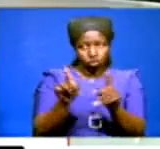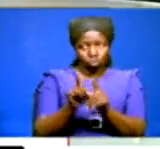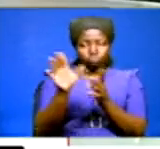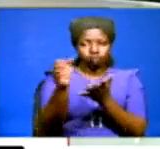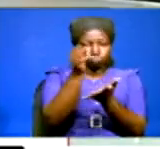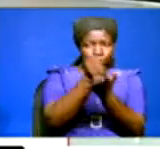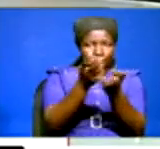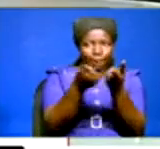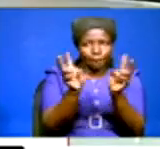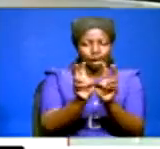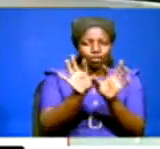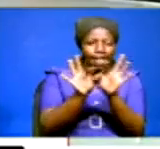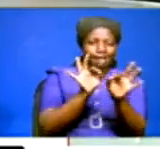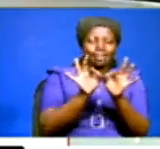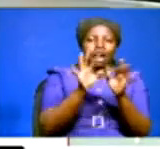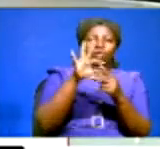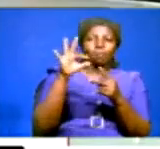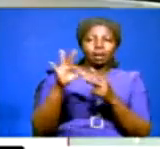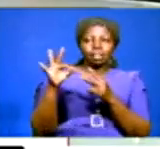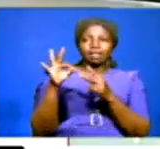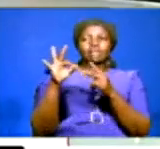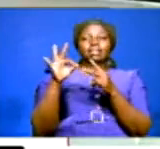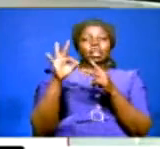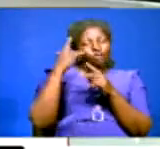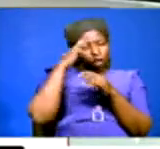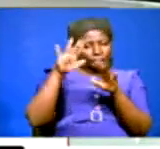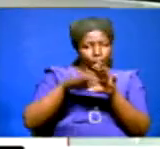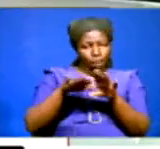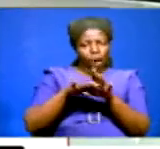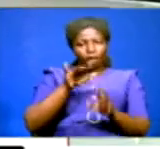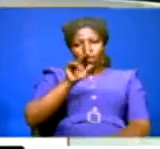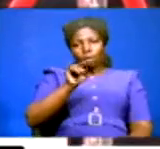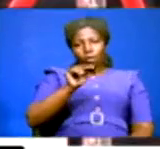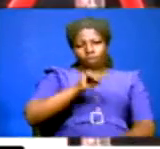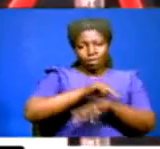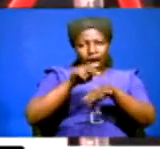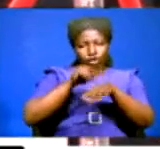for appointment as a member of the National Police Service Commission.